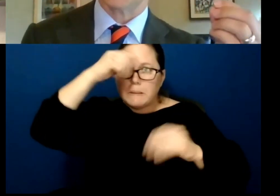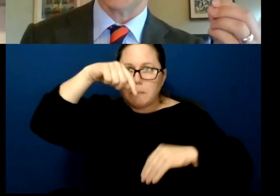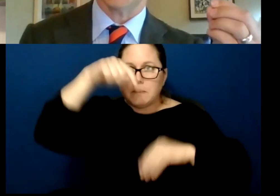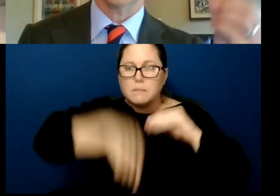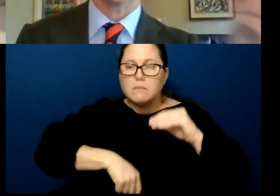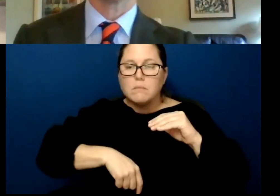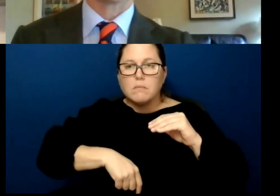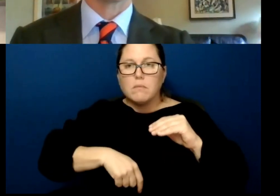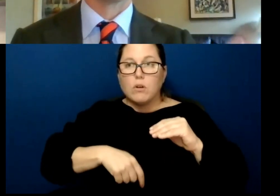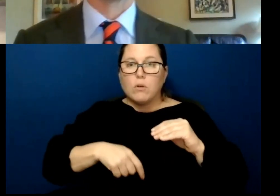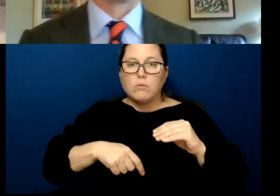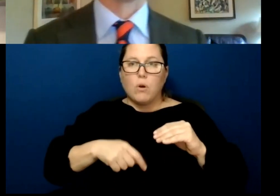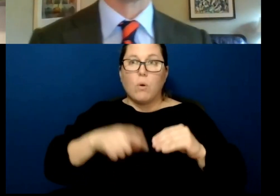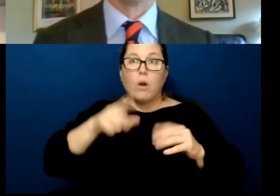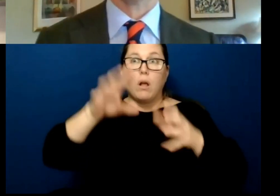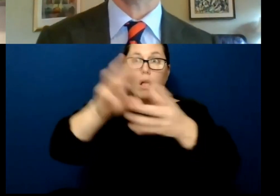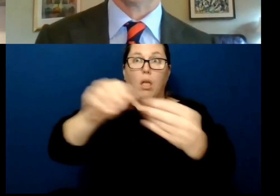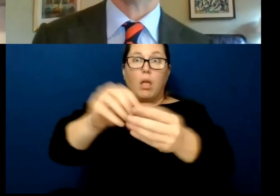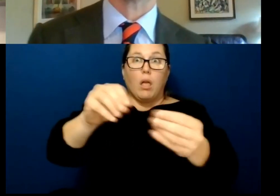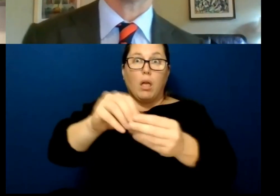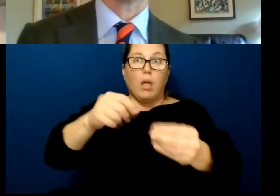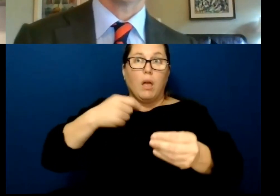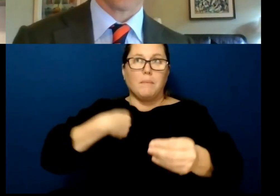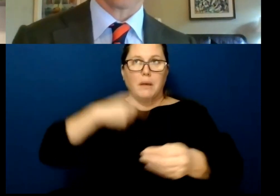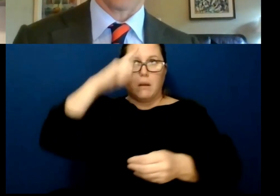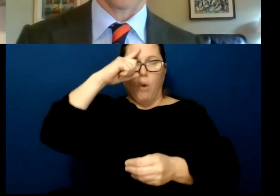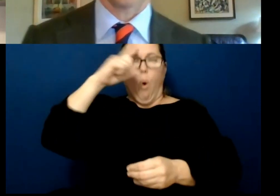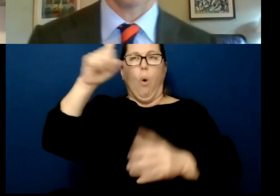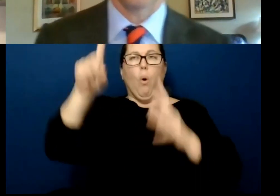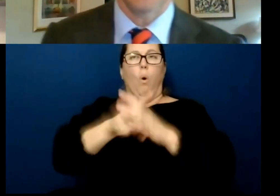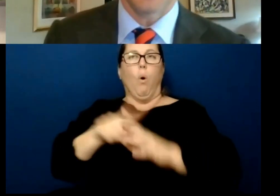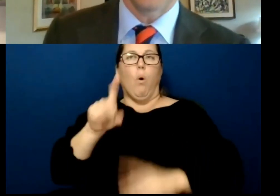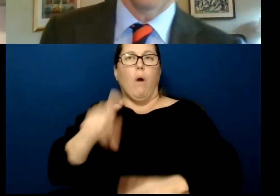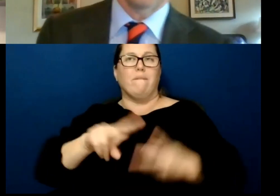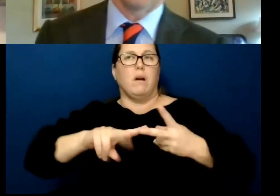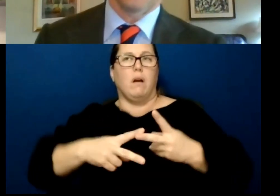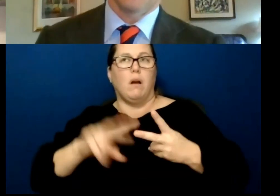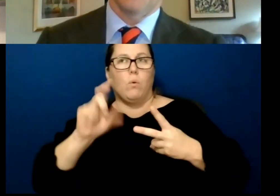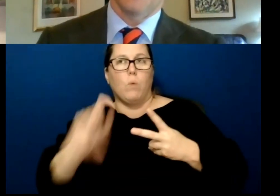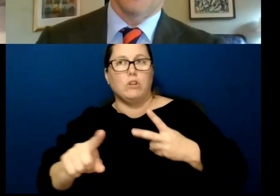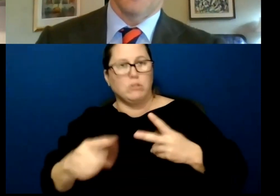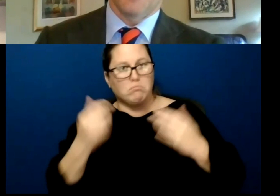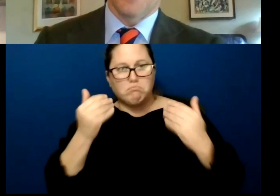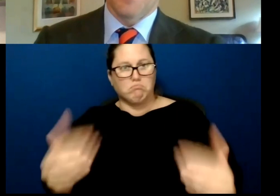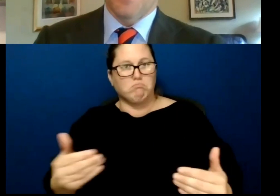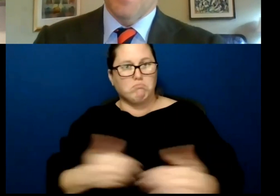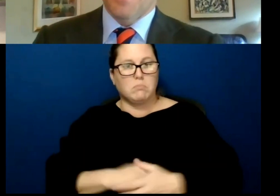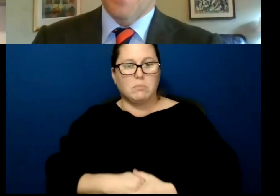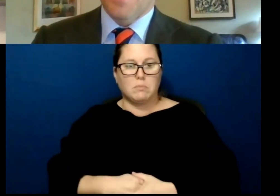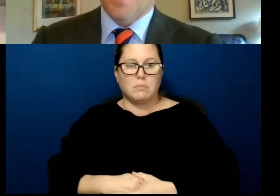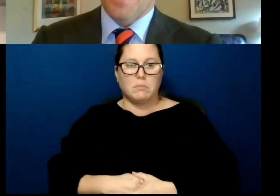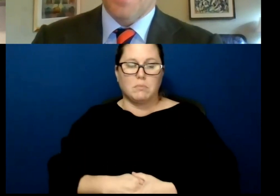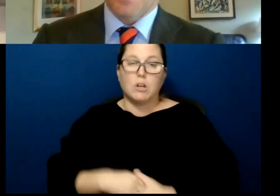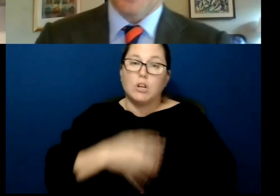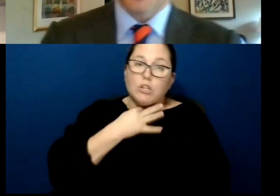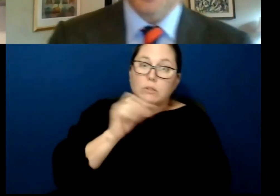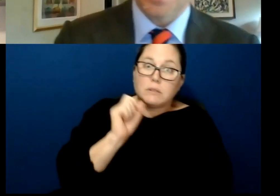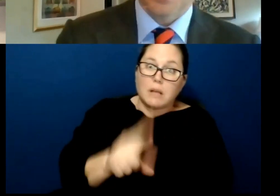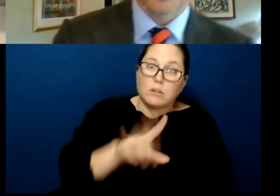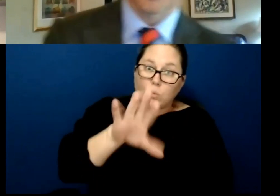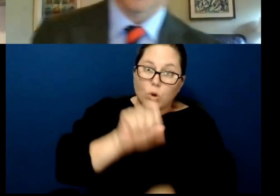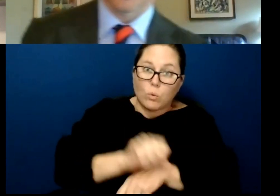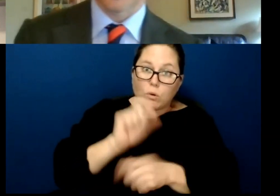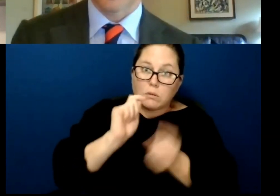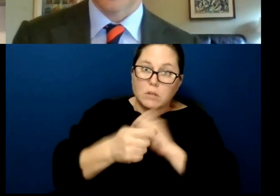follow-up question. Dr. Williams, how has COVID changed your work? Well, I mean, I think the biggest thing is, you know, echoing what